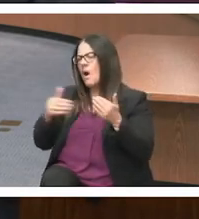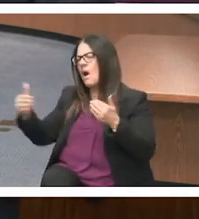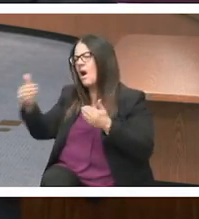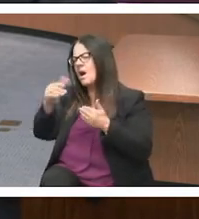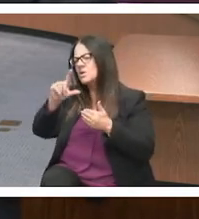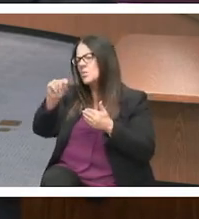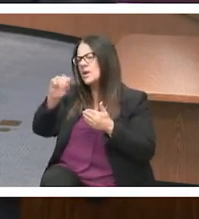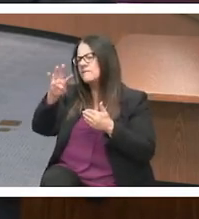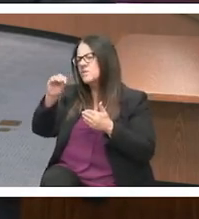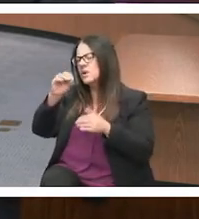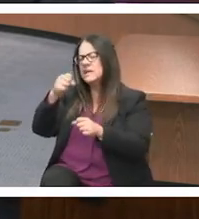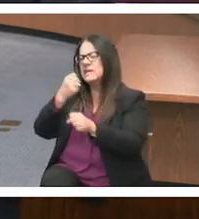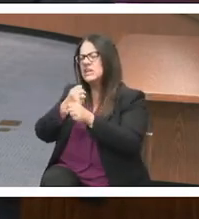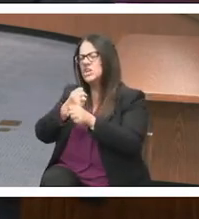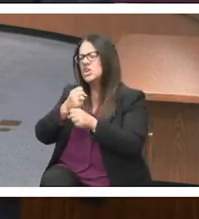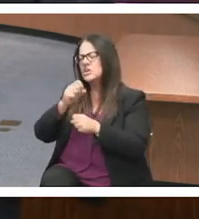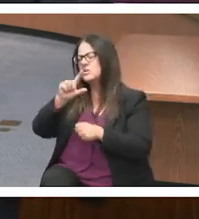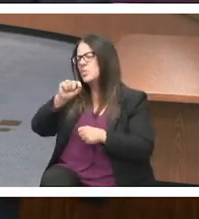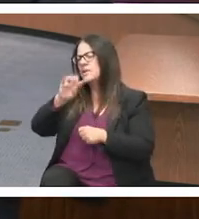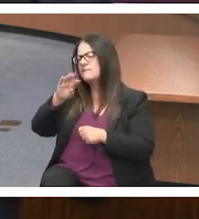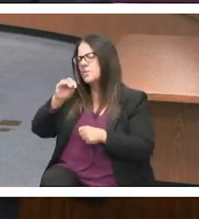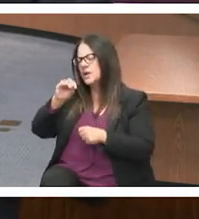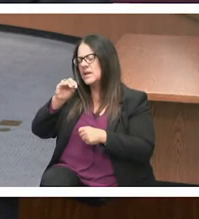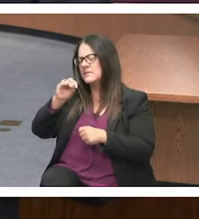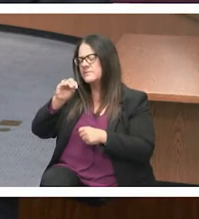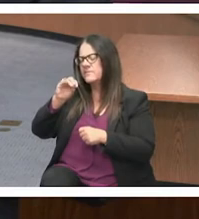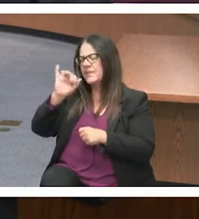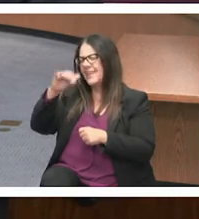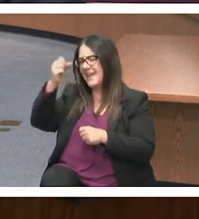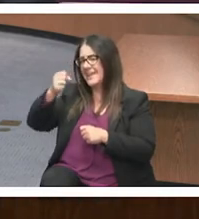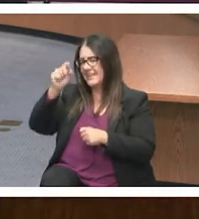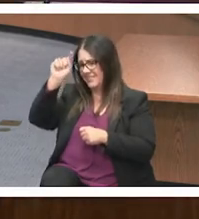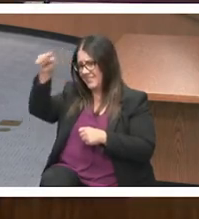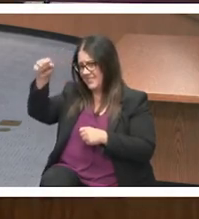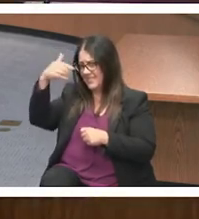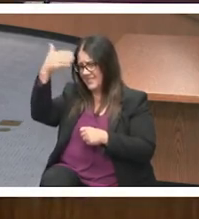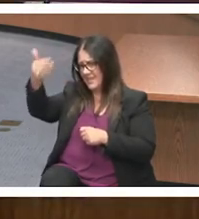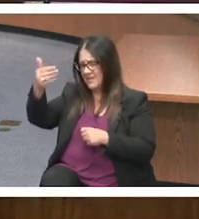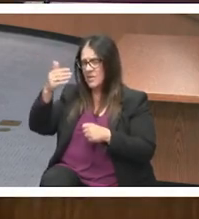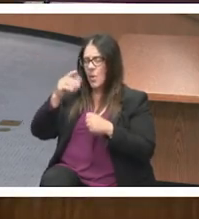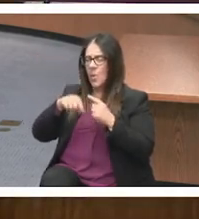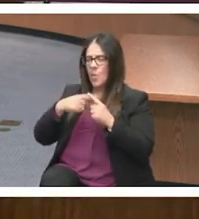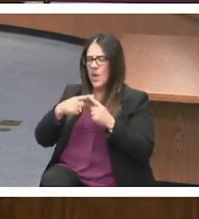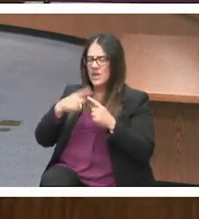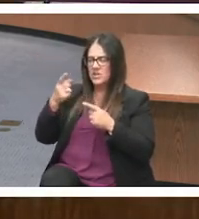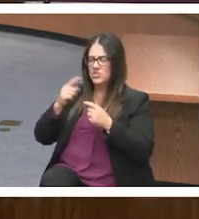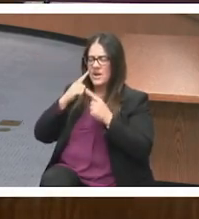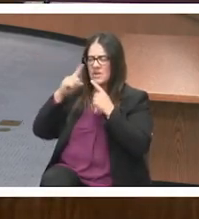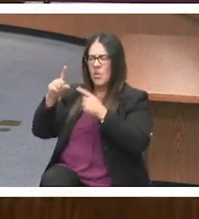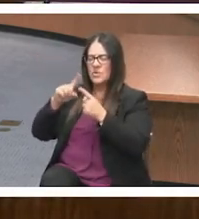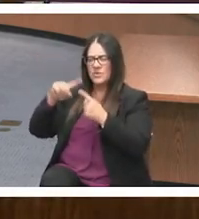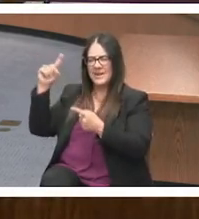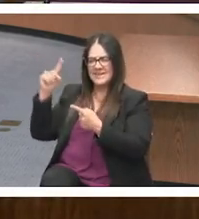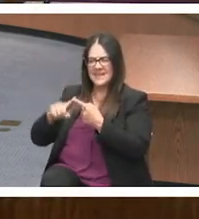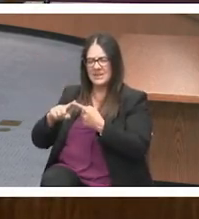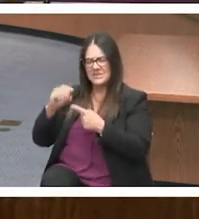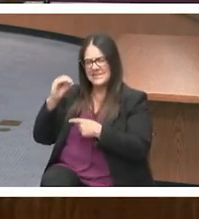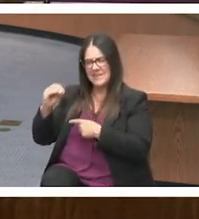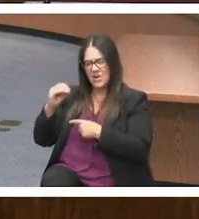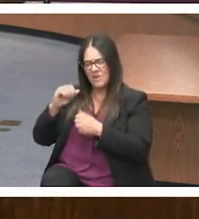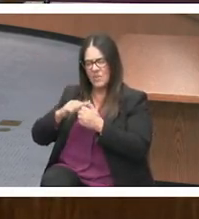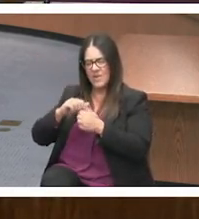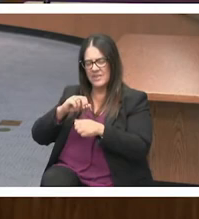when there is still a smaller emission footprint within that natural gas as you're trying to get to zero? So the short of it is, I